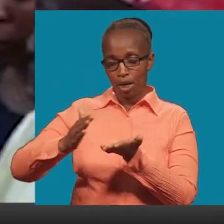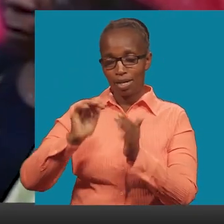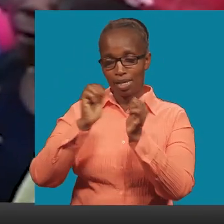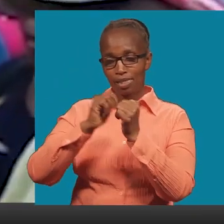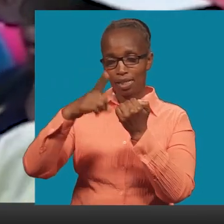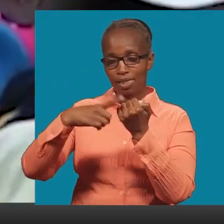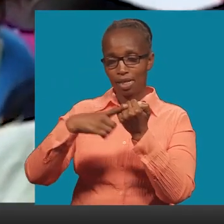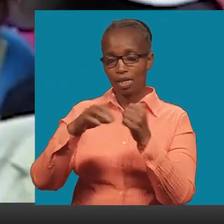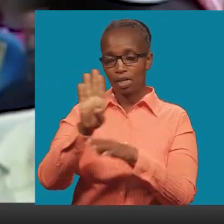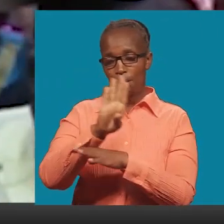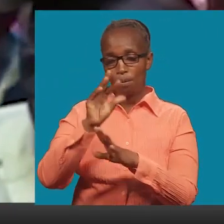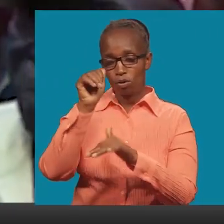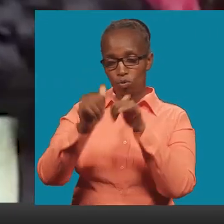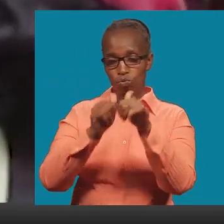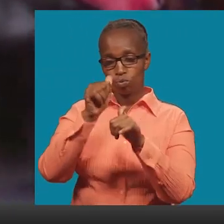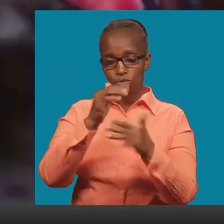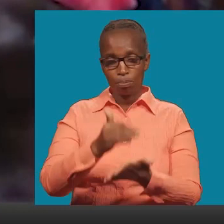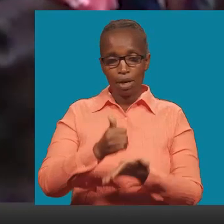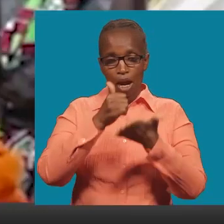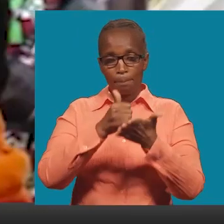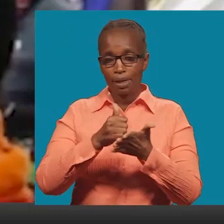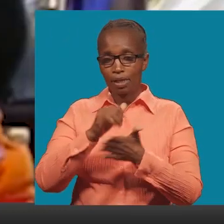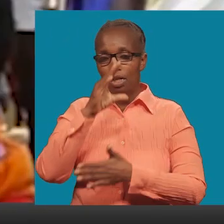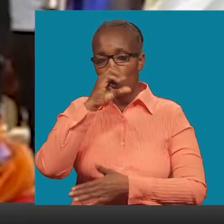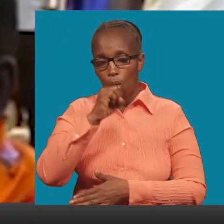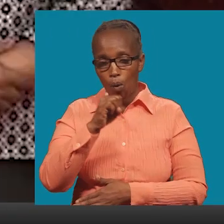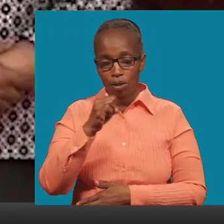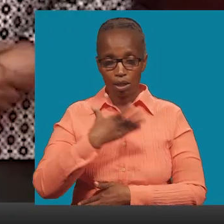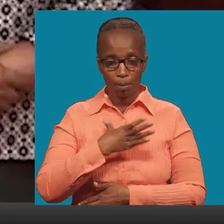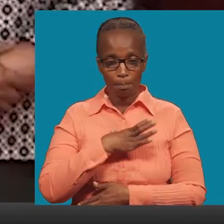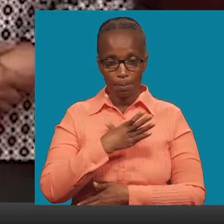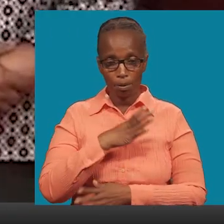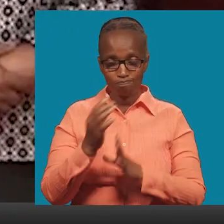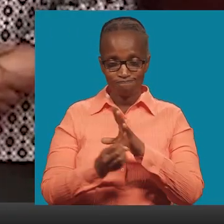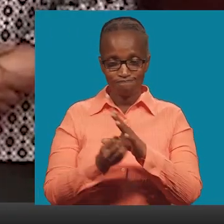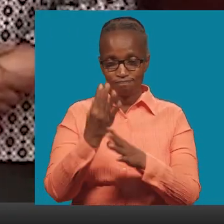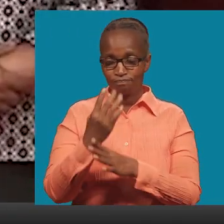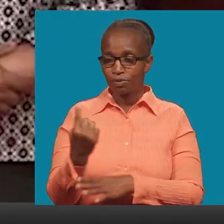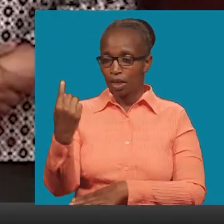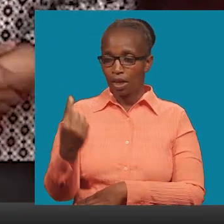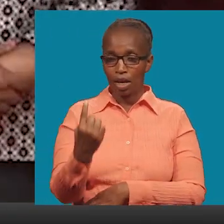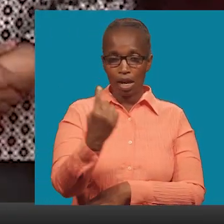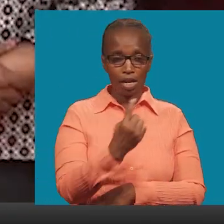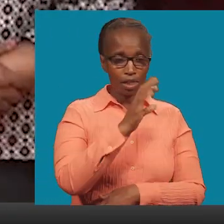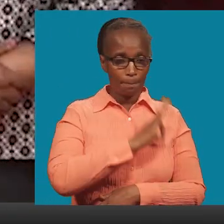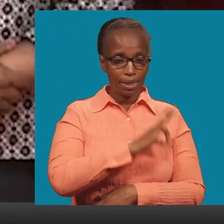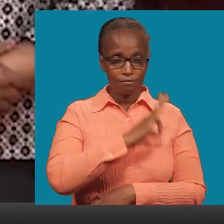ambazo zitawasaidia wazee hawa kujikimu kimaisha. Each beneficiary will receive Kenya